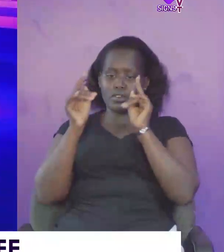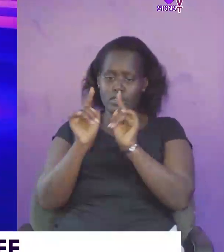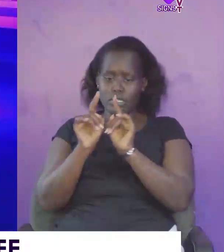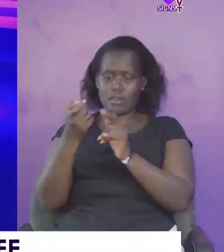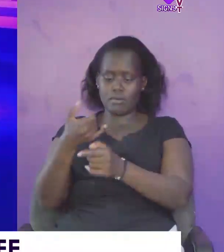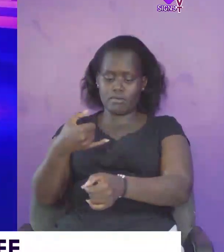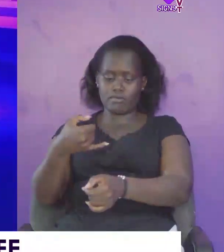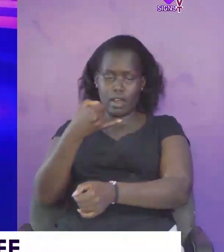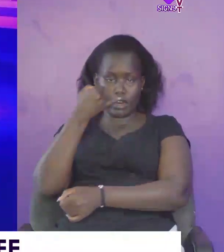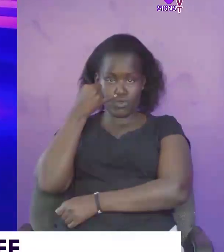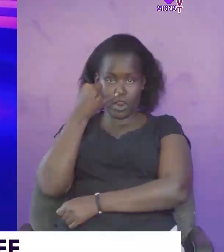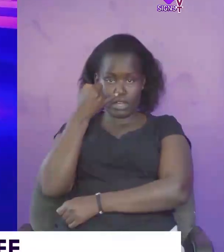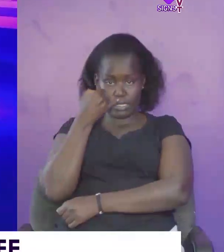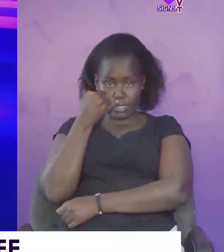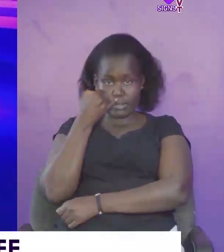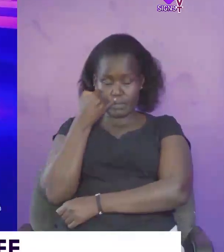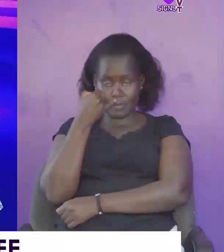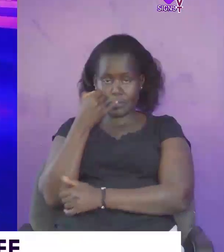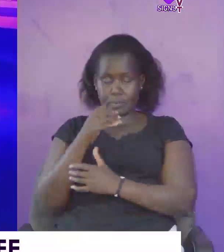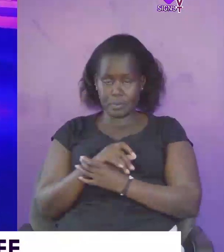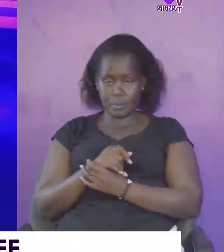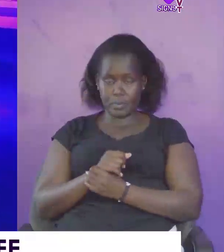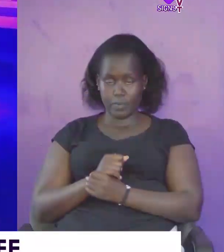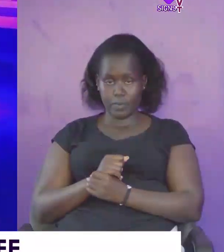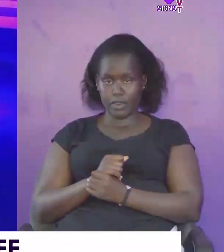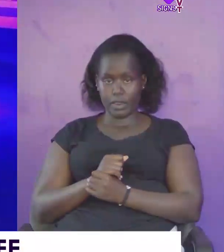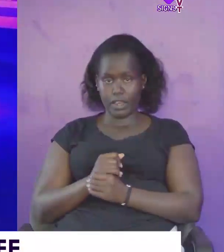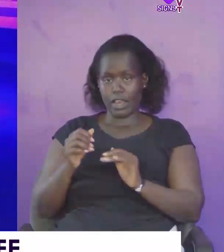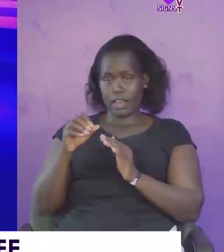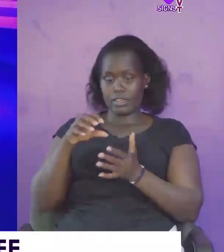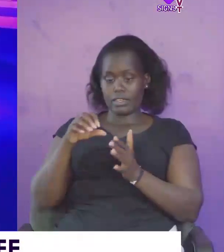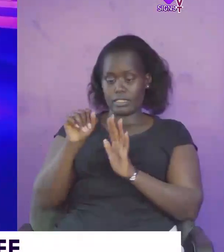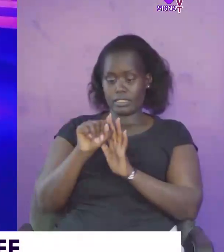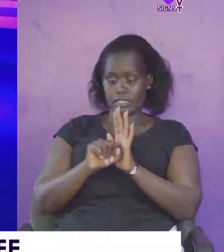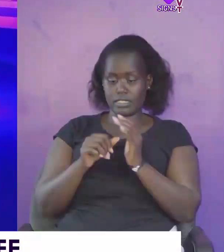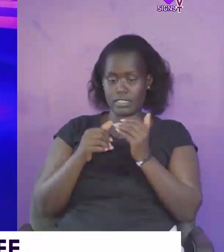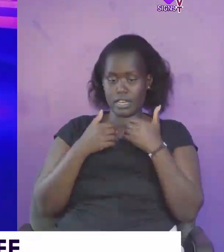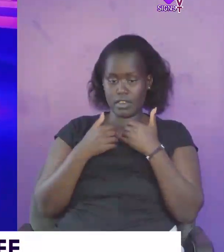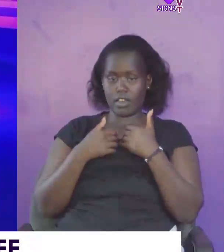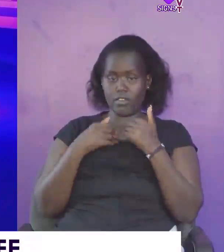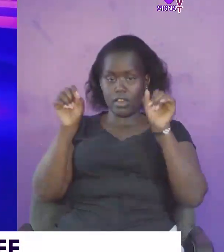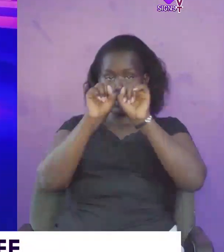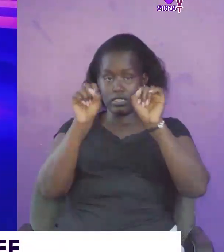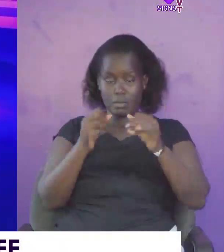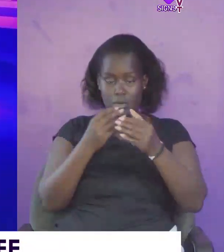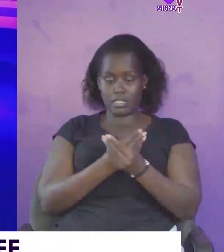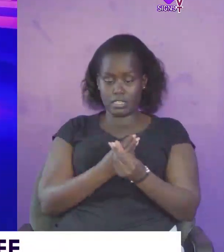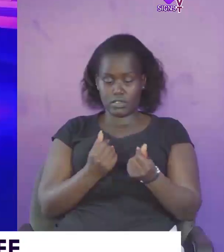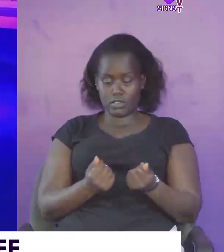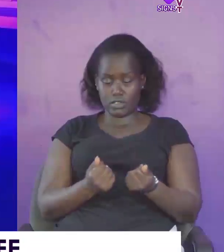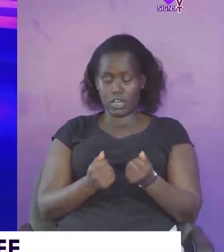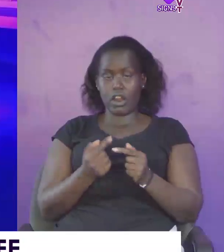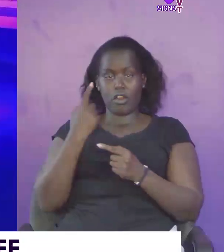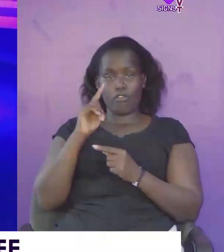despair. Yeah. Instead of the state coming up with a systematic solution towards addressing